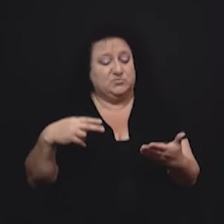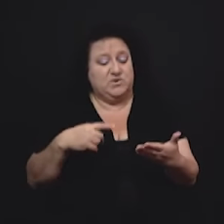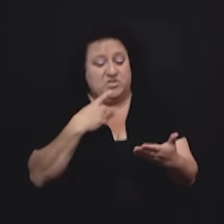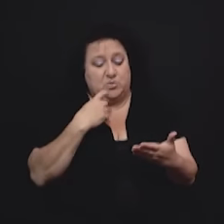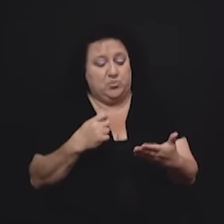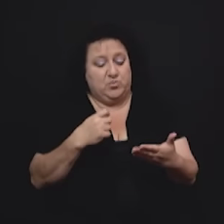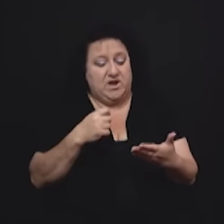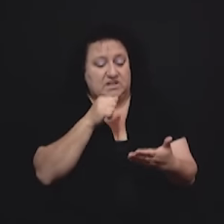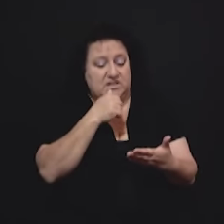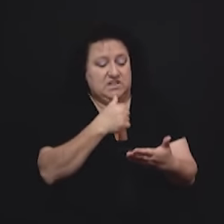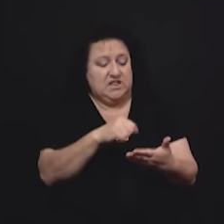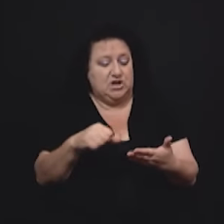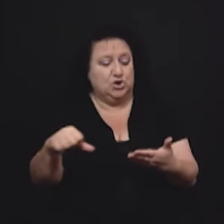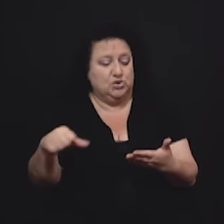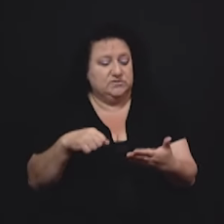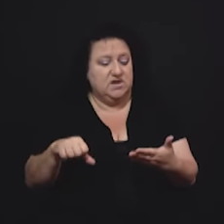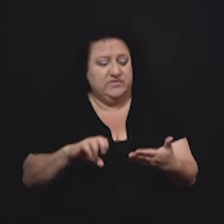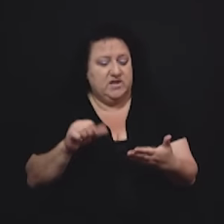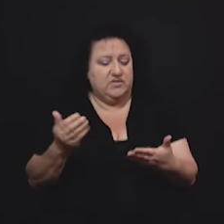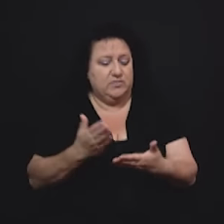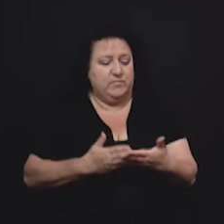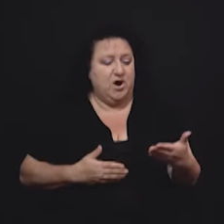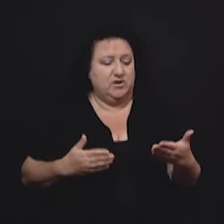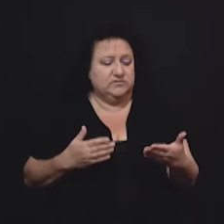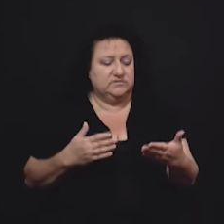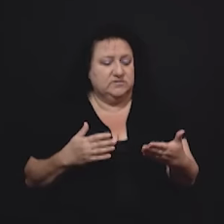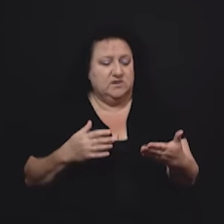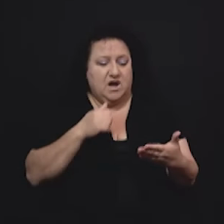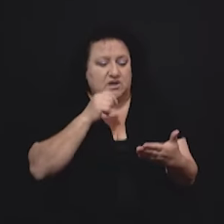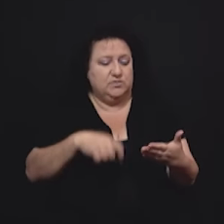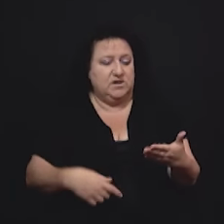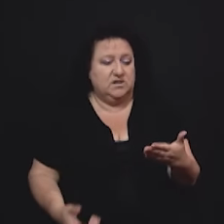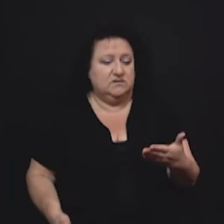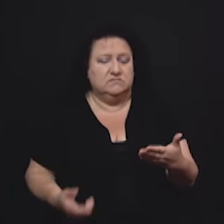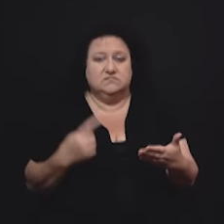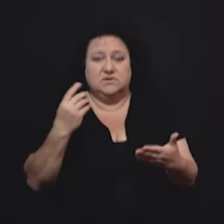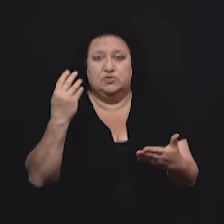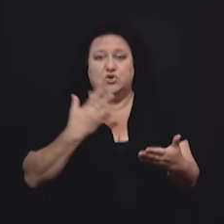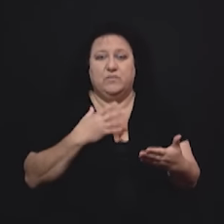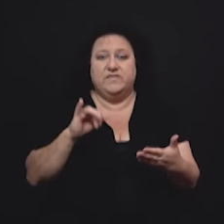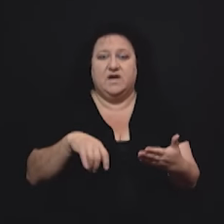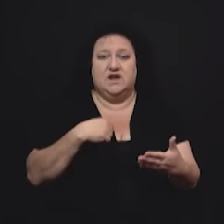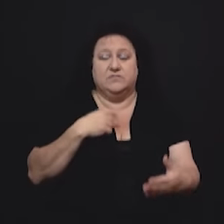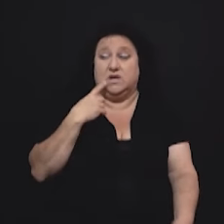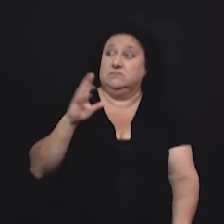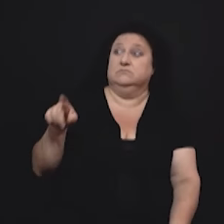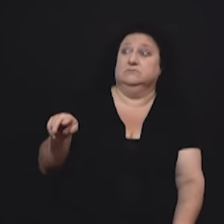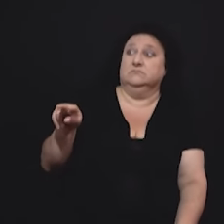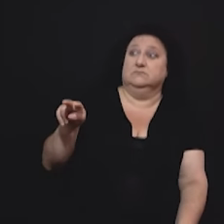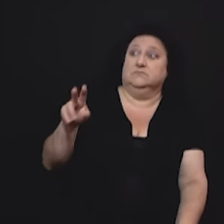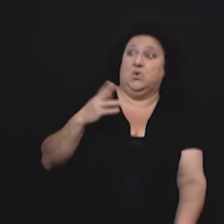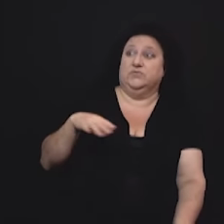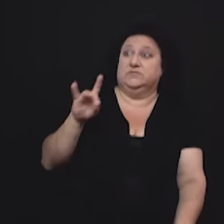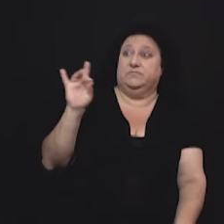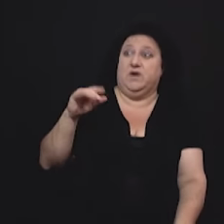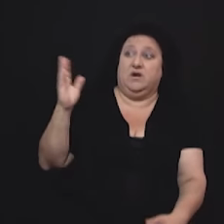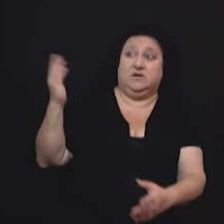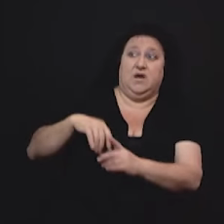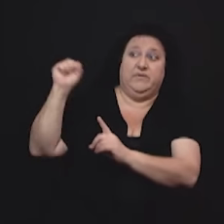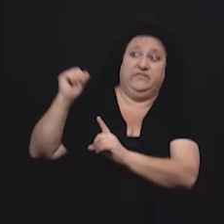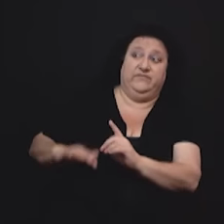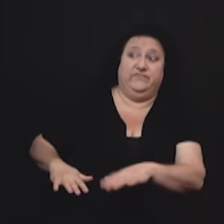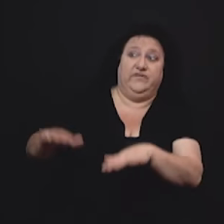all the rest of that. Somebody said that to me. I said, Holy Spirit, come and fill this place. And so I